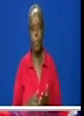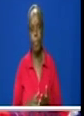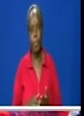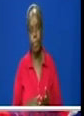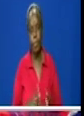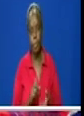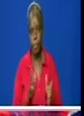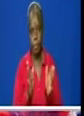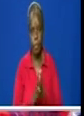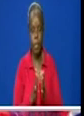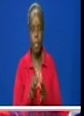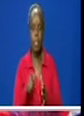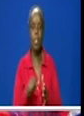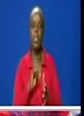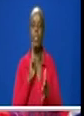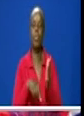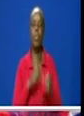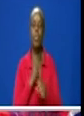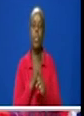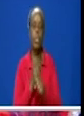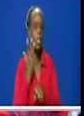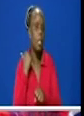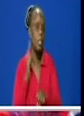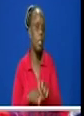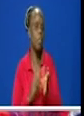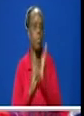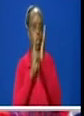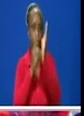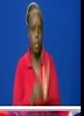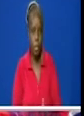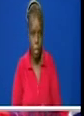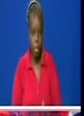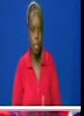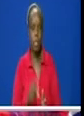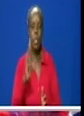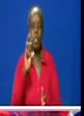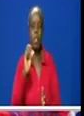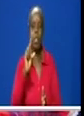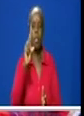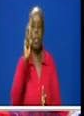Yes. And this is what we did to demonstrate volume.